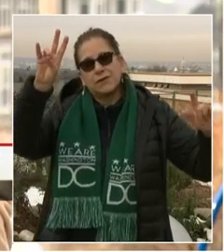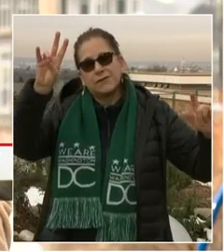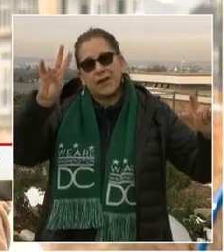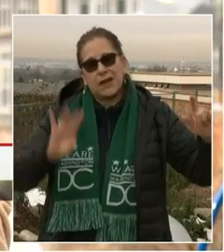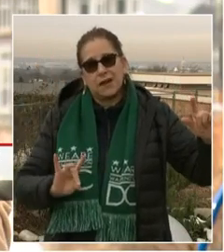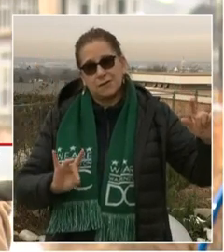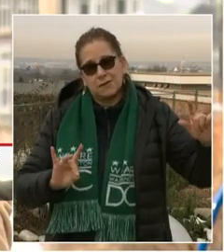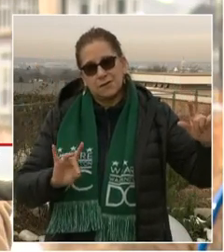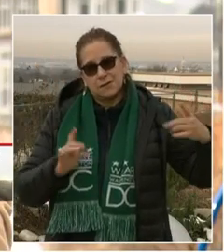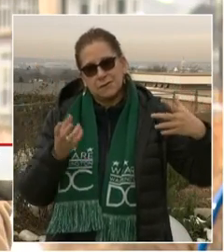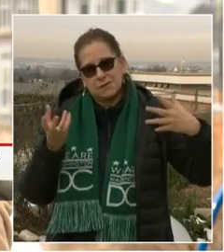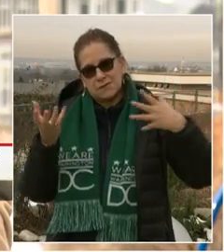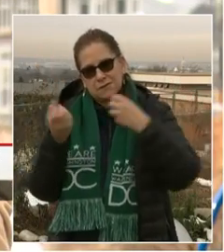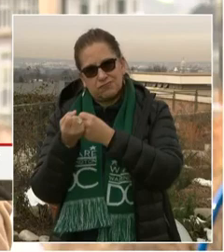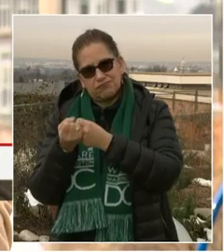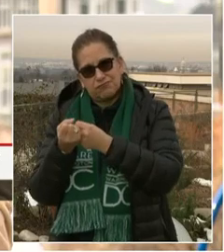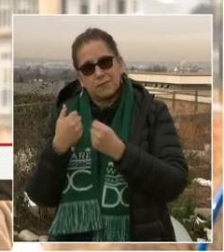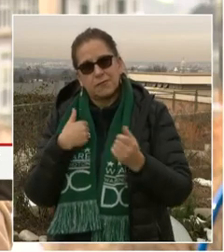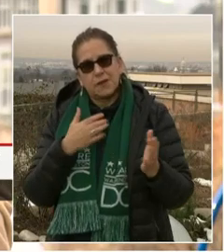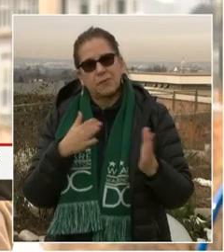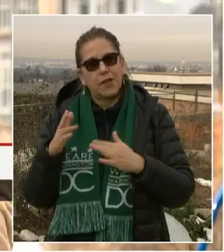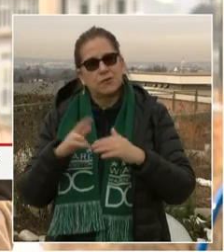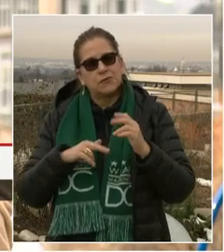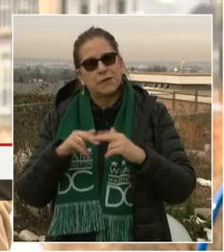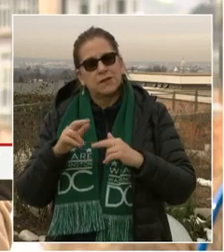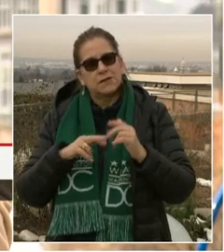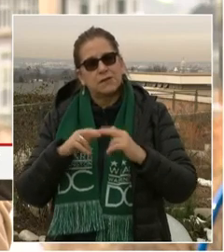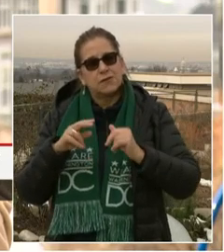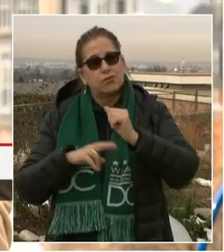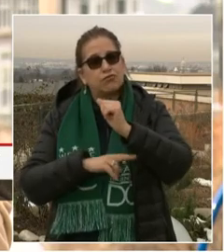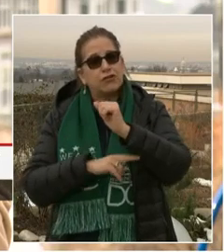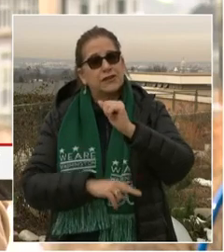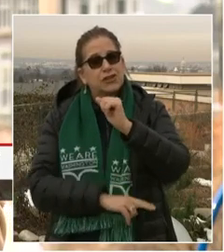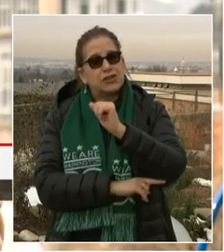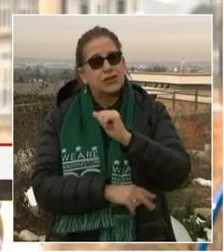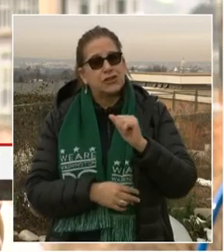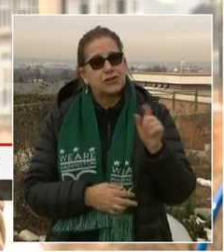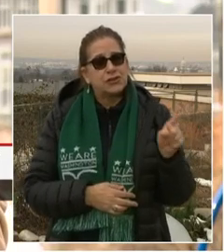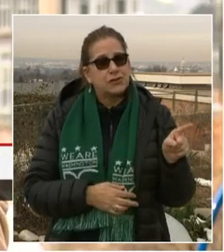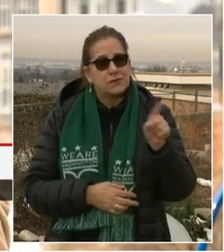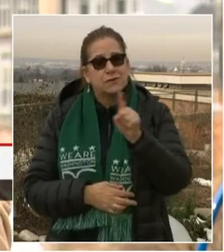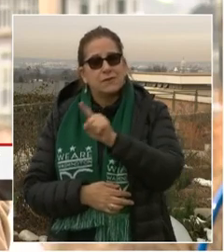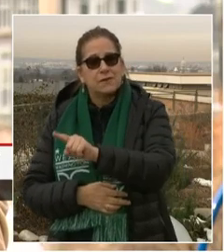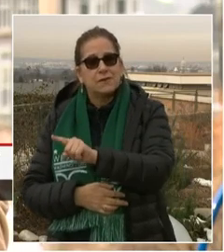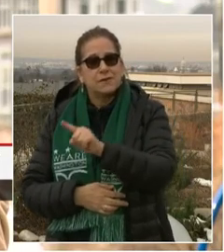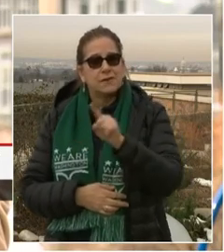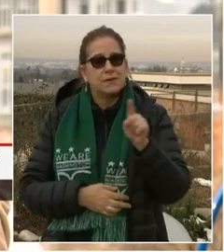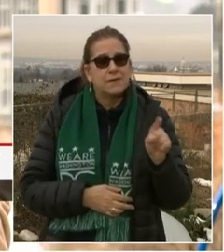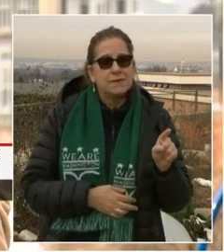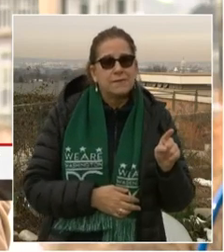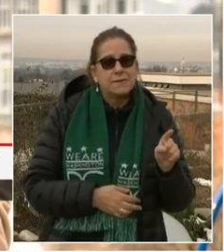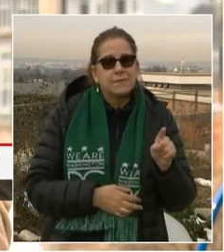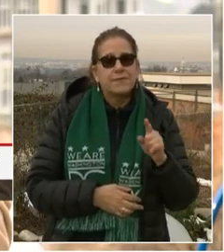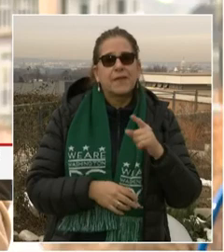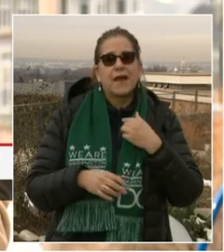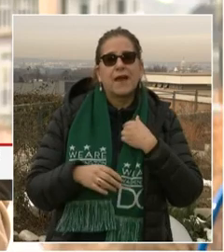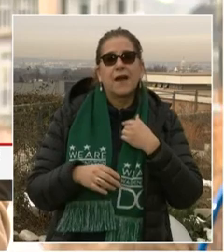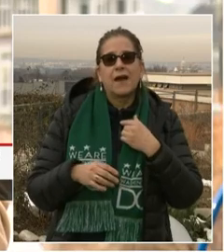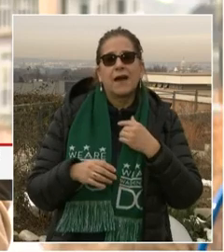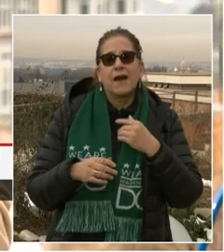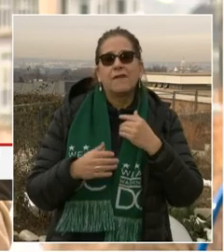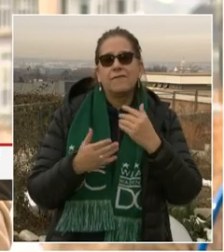the Far Southeast Family Strengthening Collaborative, along with LISC DC and Urban Institute as the program evaluator.